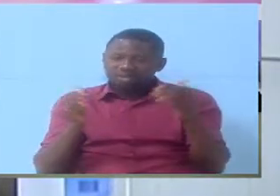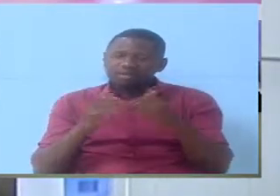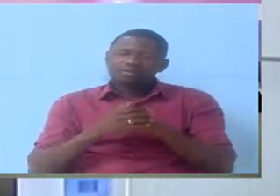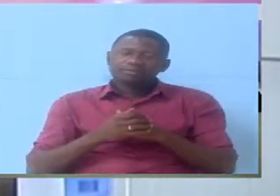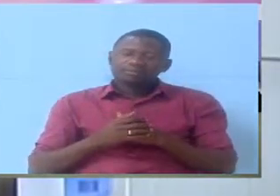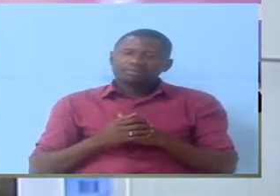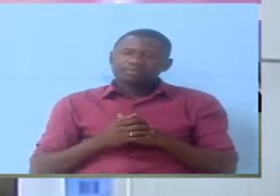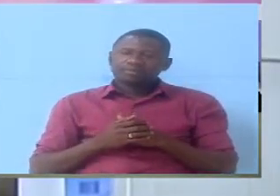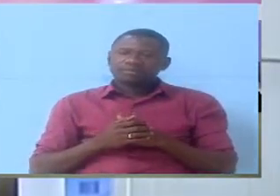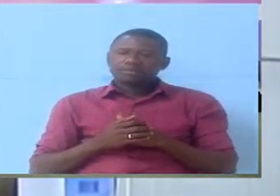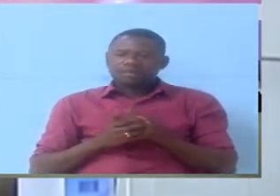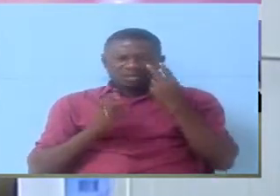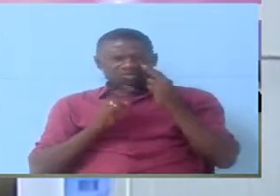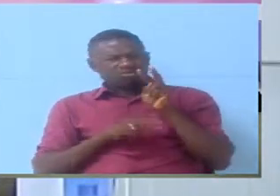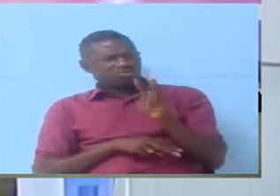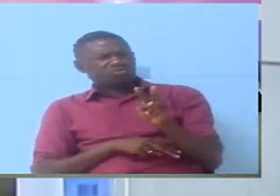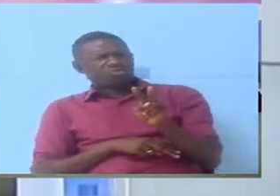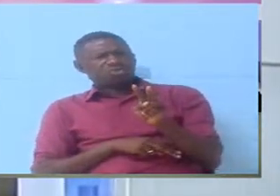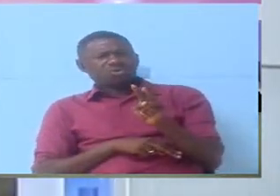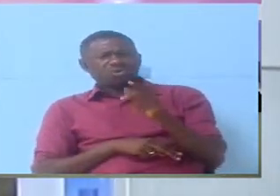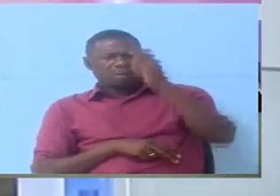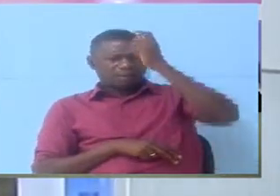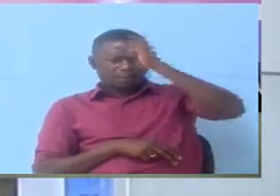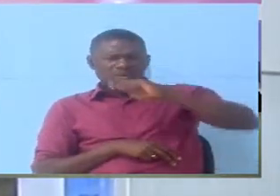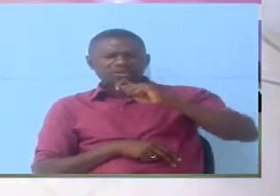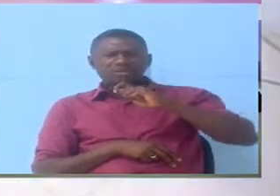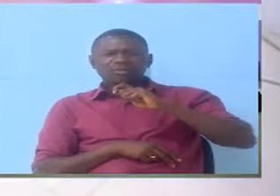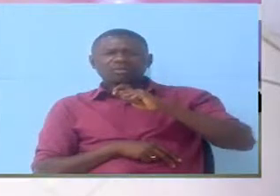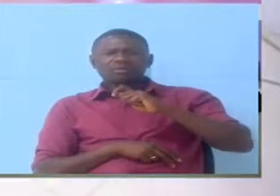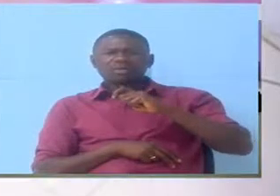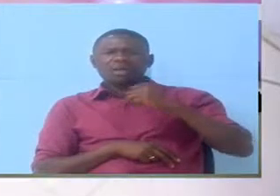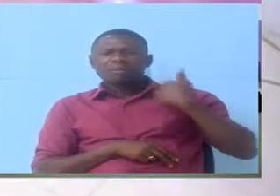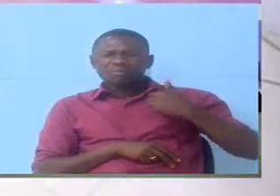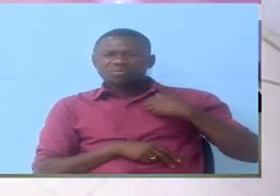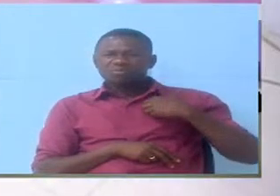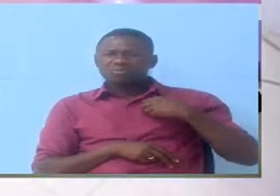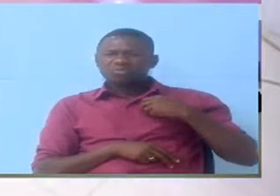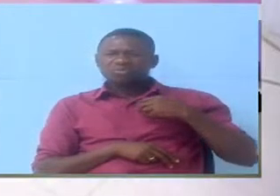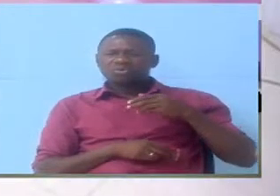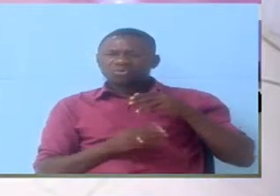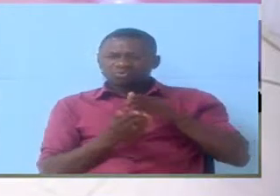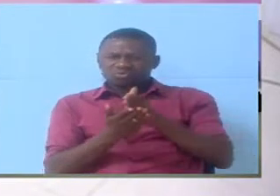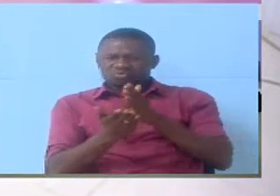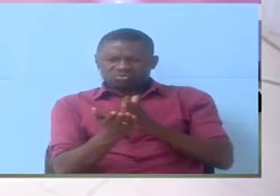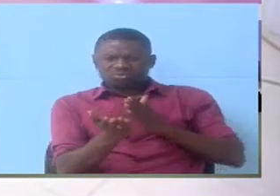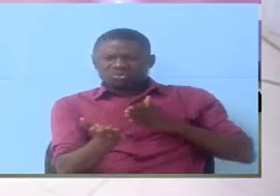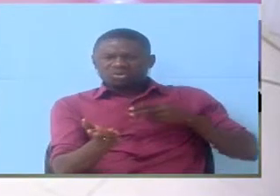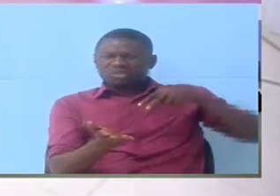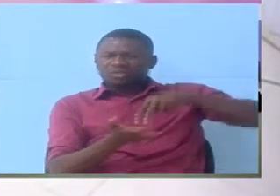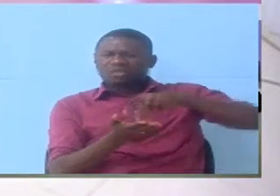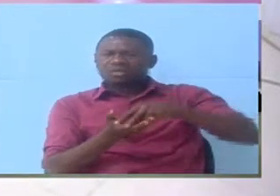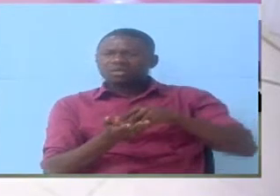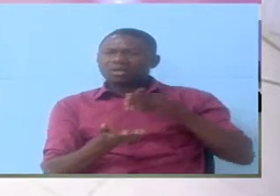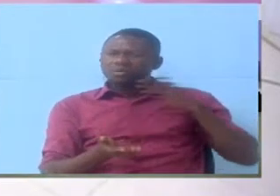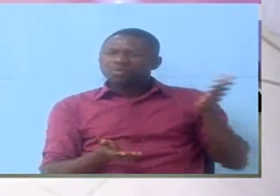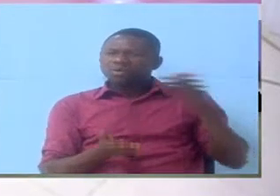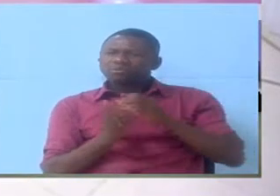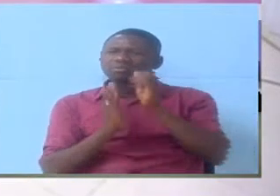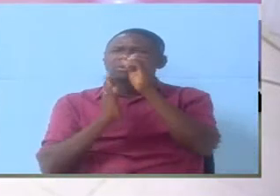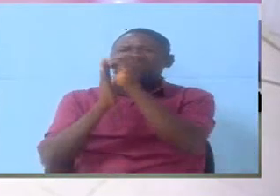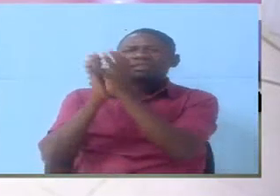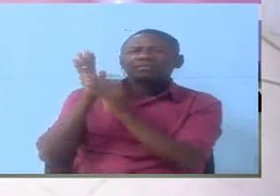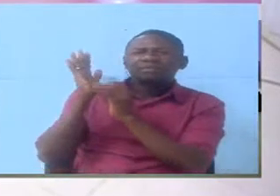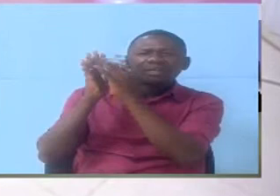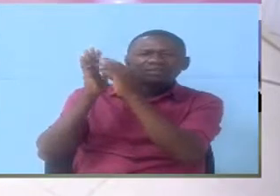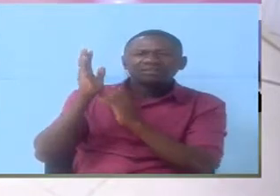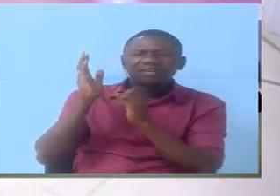olitoje. I saw the police officer on route lining. Nga police olije be tembering silo kang. I went up to traffic lights. Ntata hanu fo lampolu,